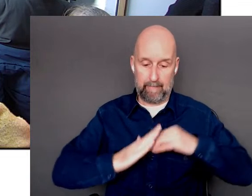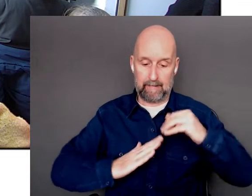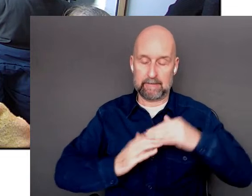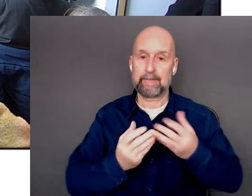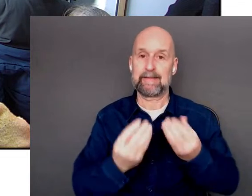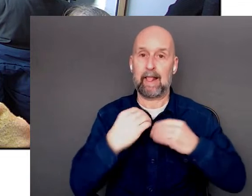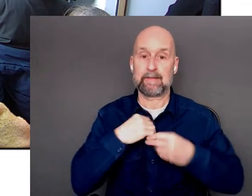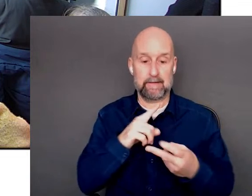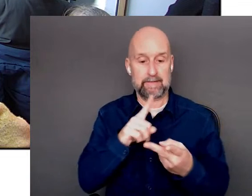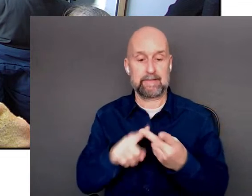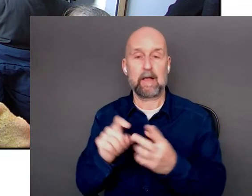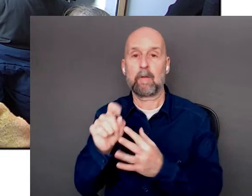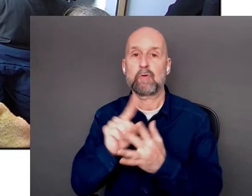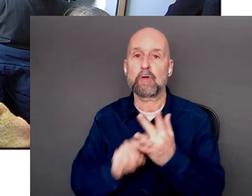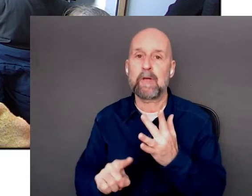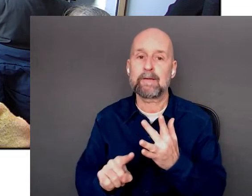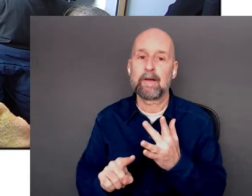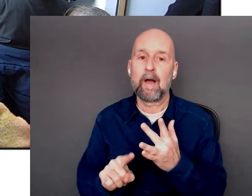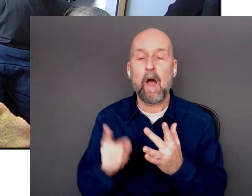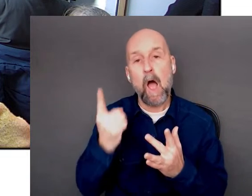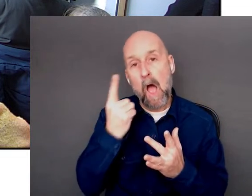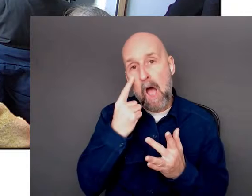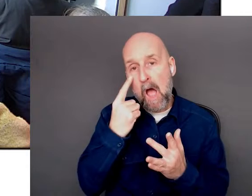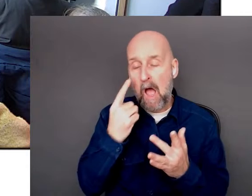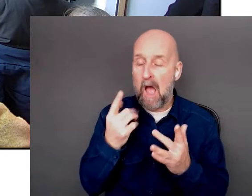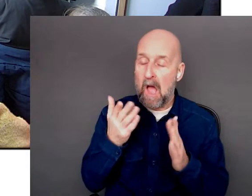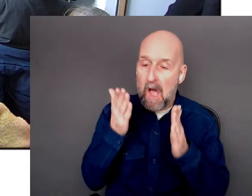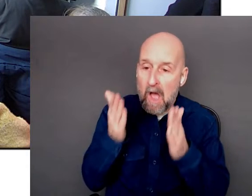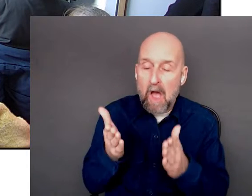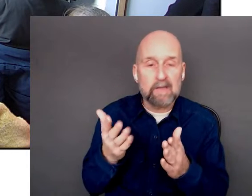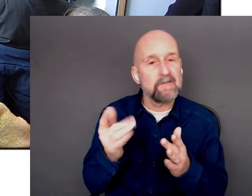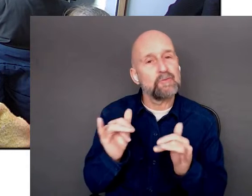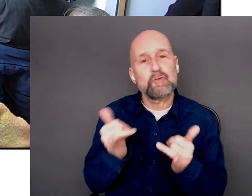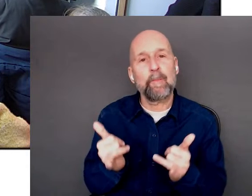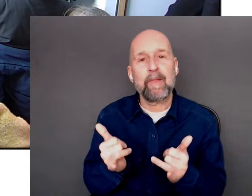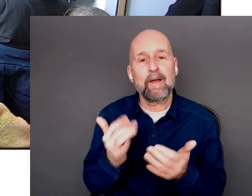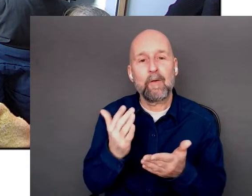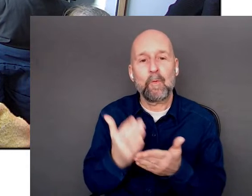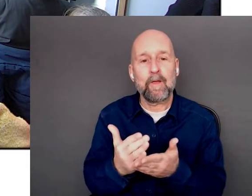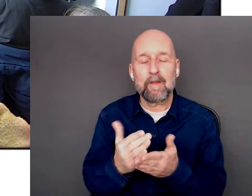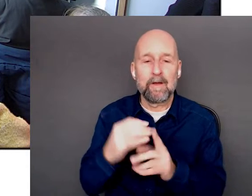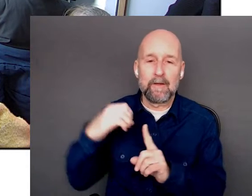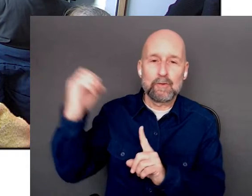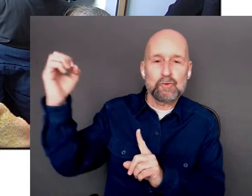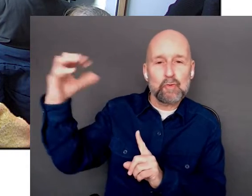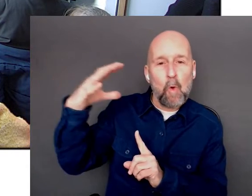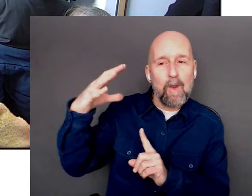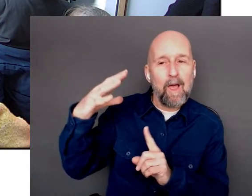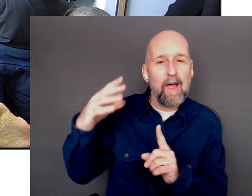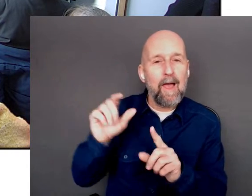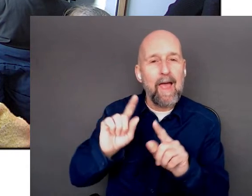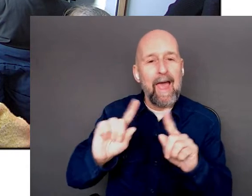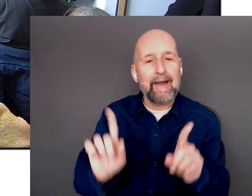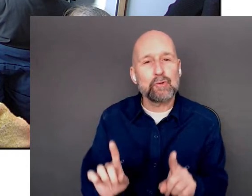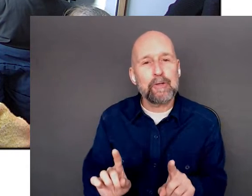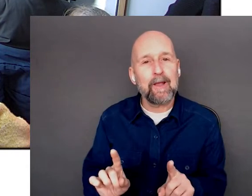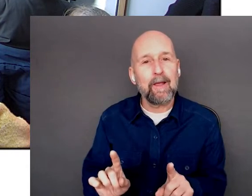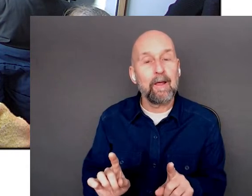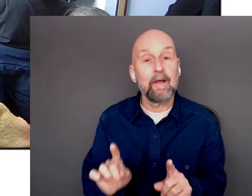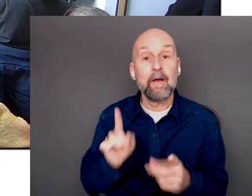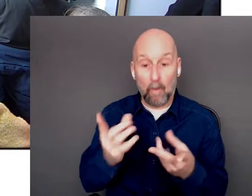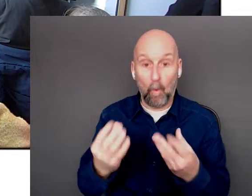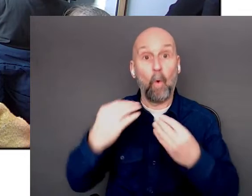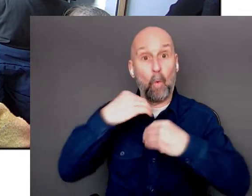afterwards. Okay, how can I'm gonna do something with solar energy, whatever. And creating all of these projects then